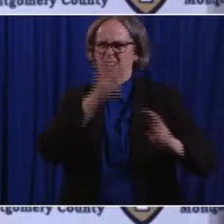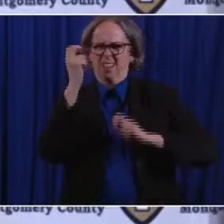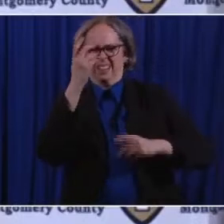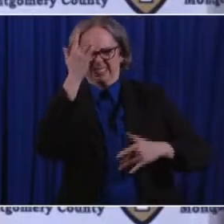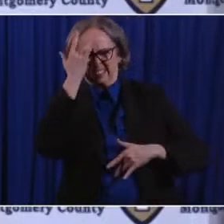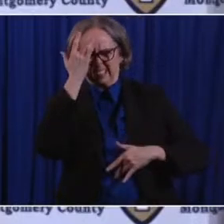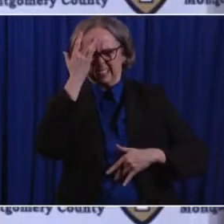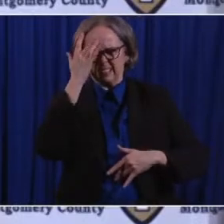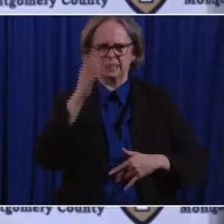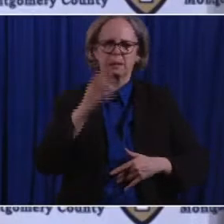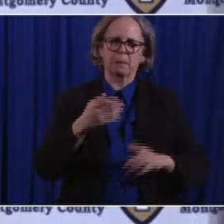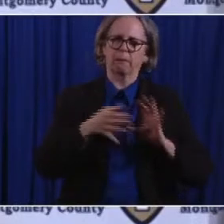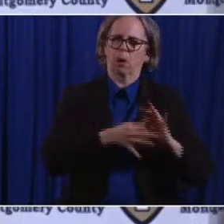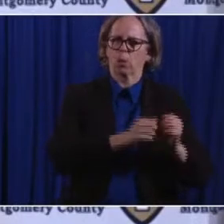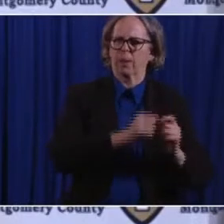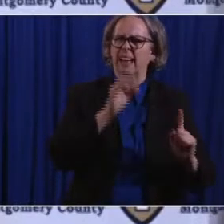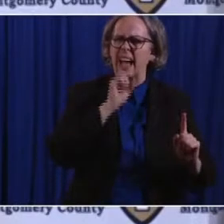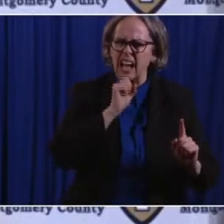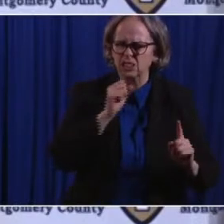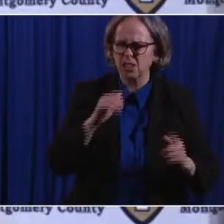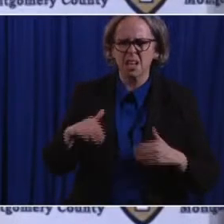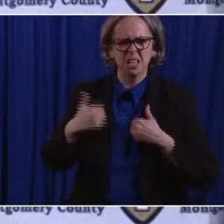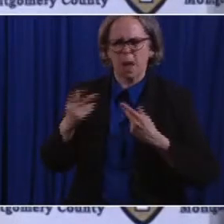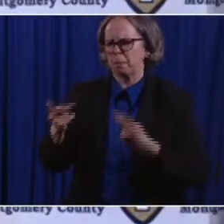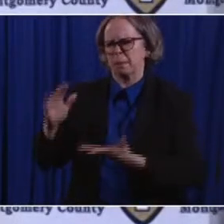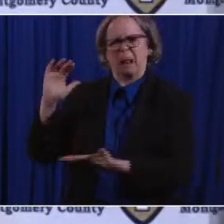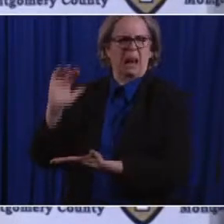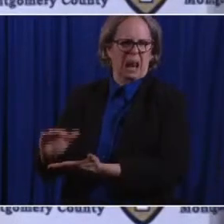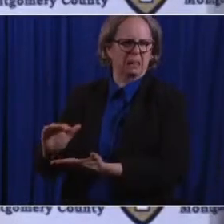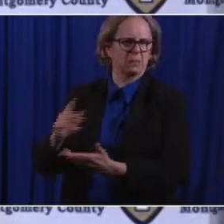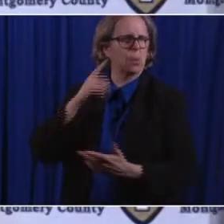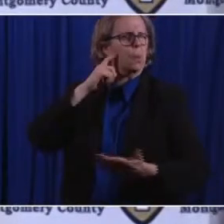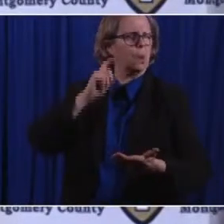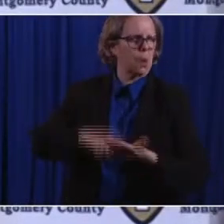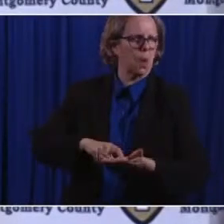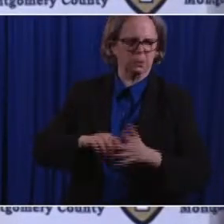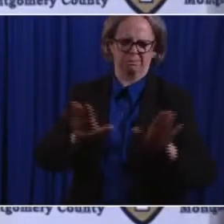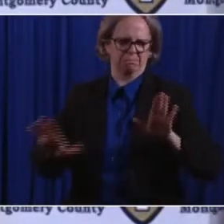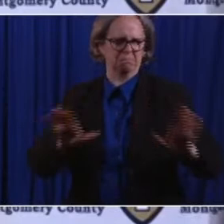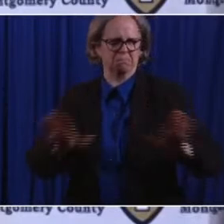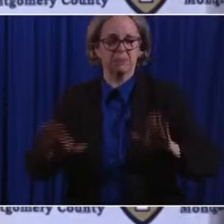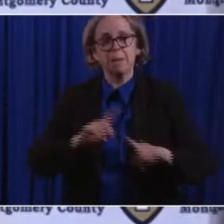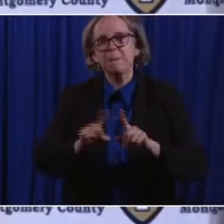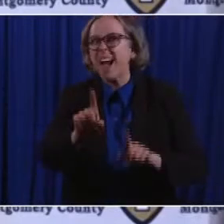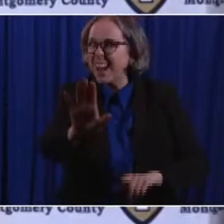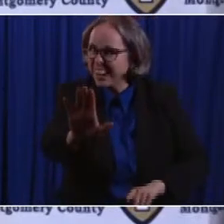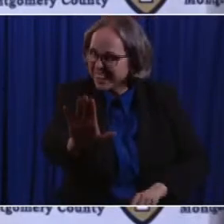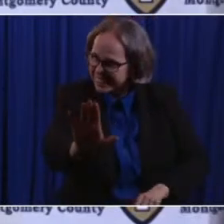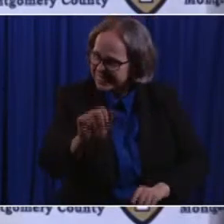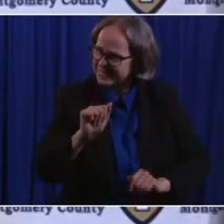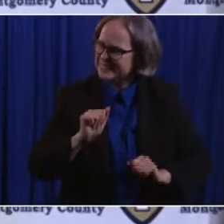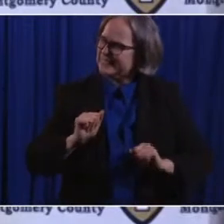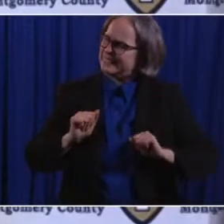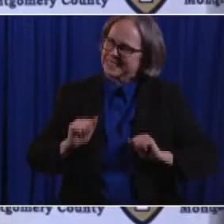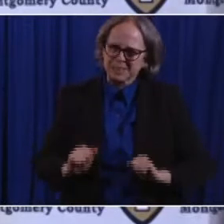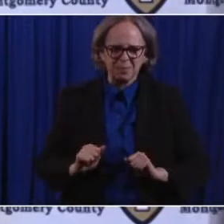from COVID, the evidence clearly shows that they are significant